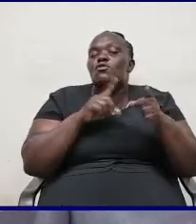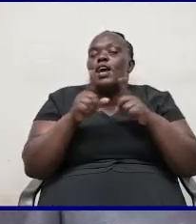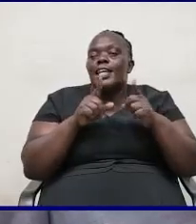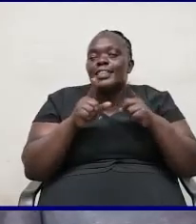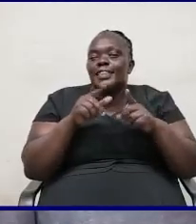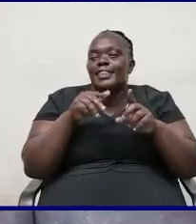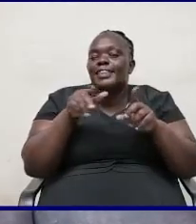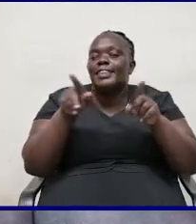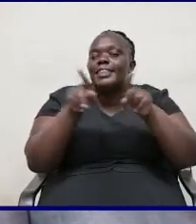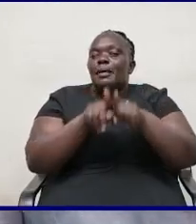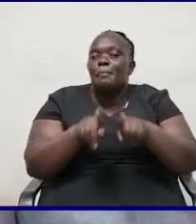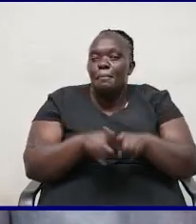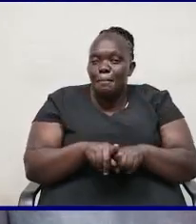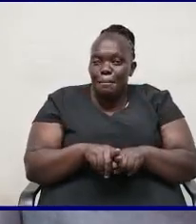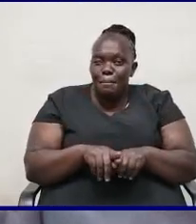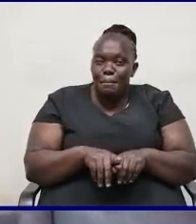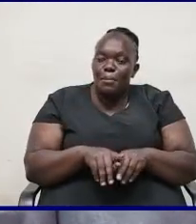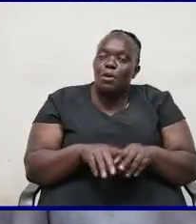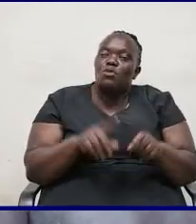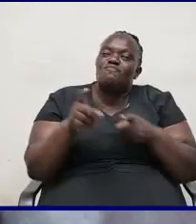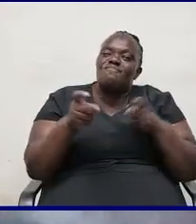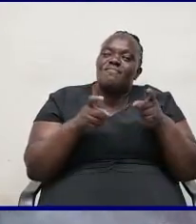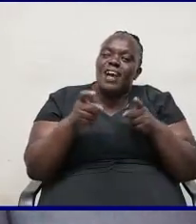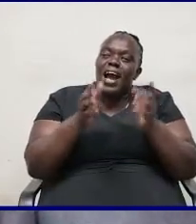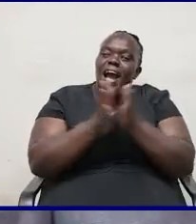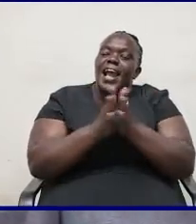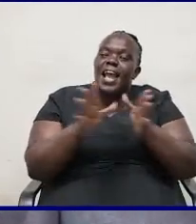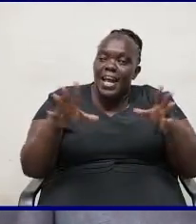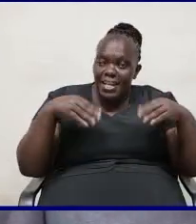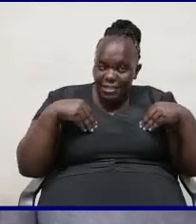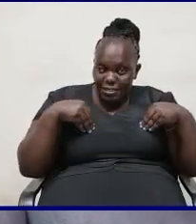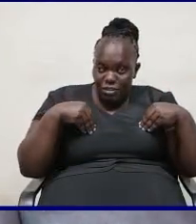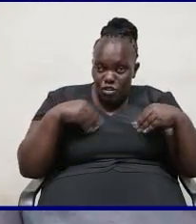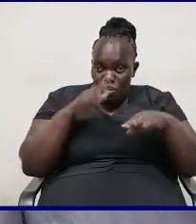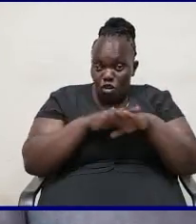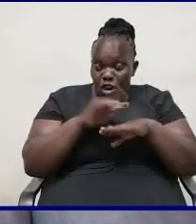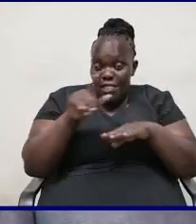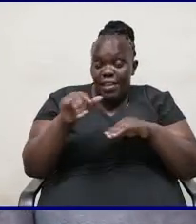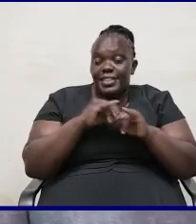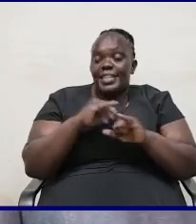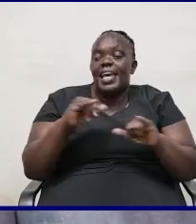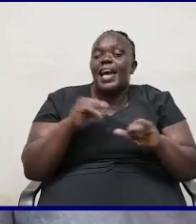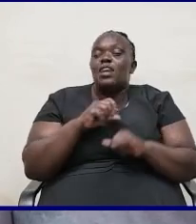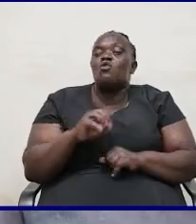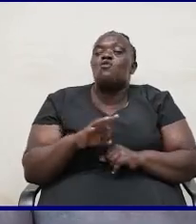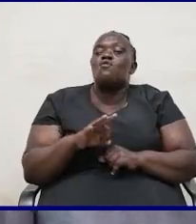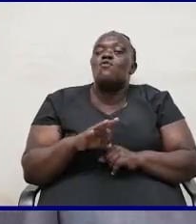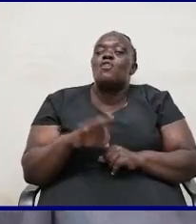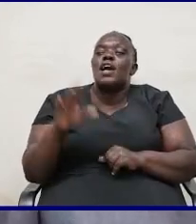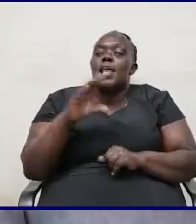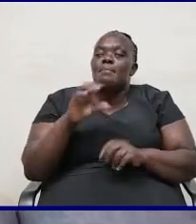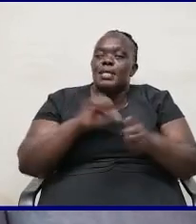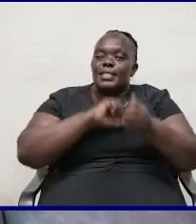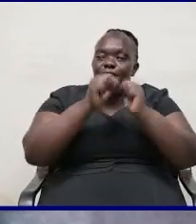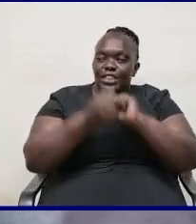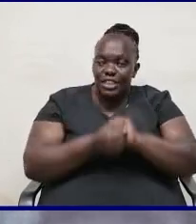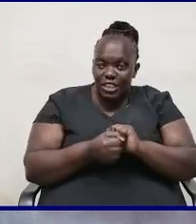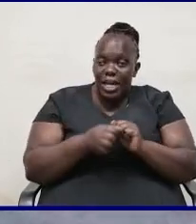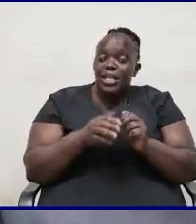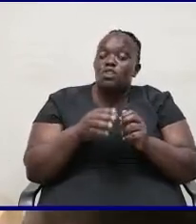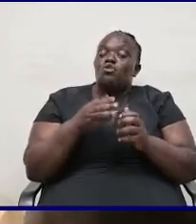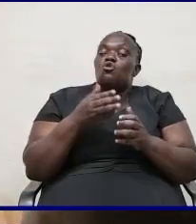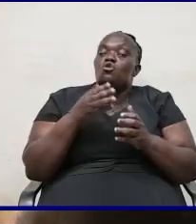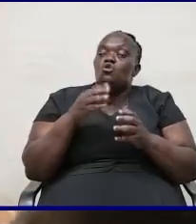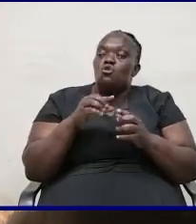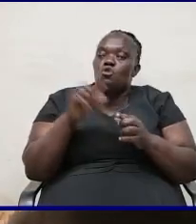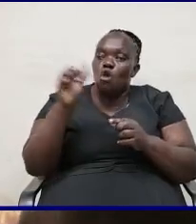tourism in terms of motivation and adaptation on that line of climate change and global warming?